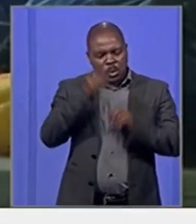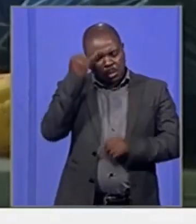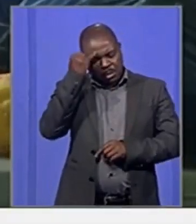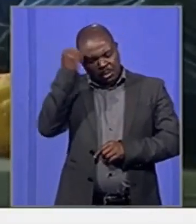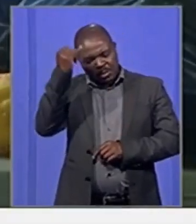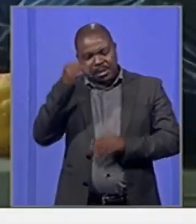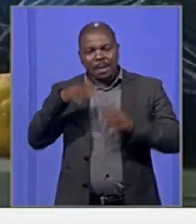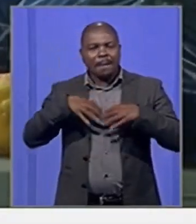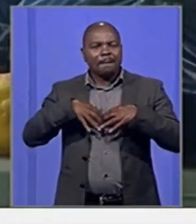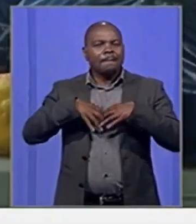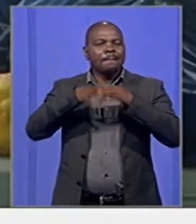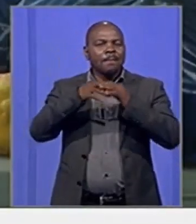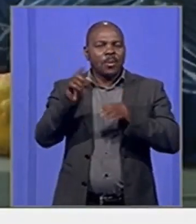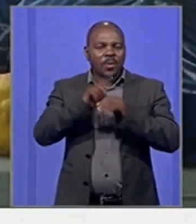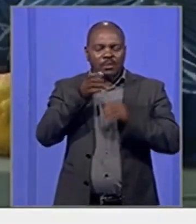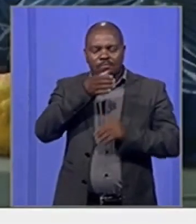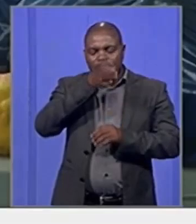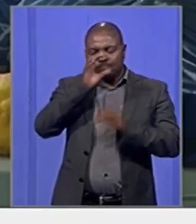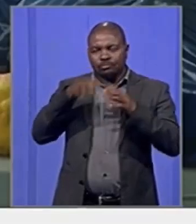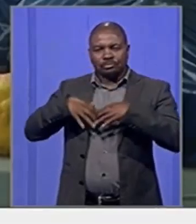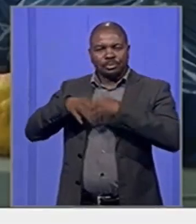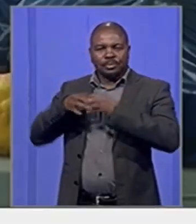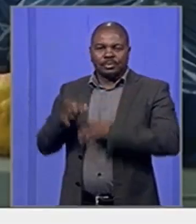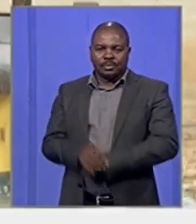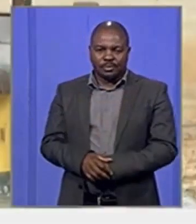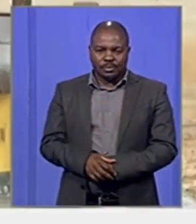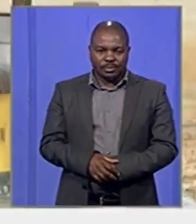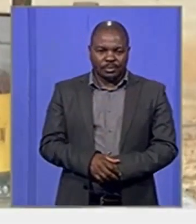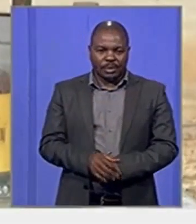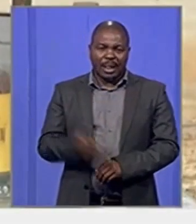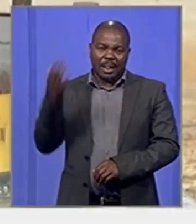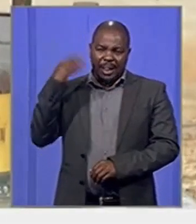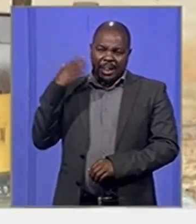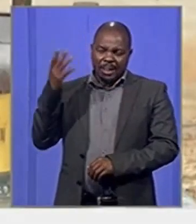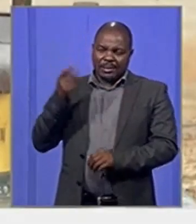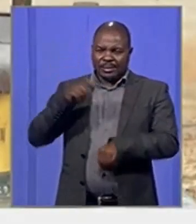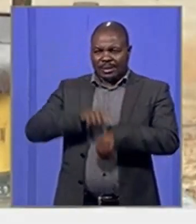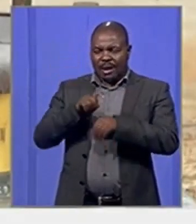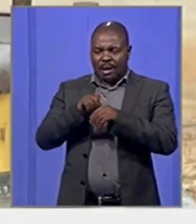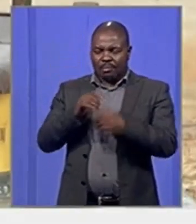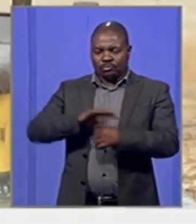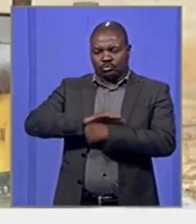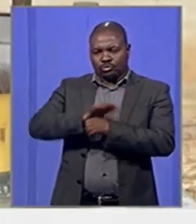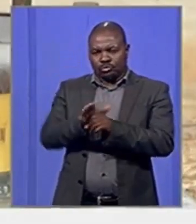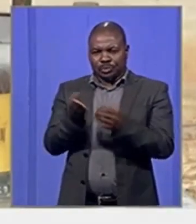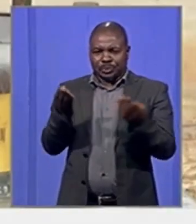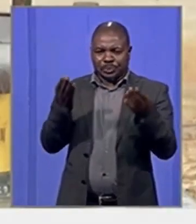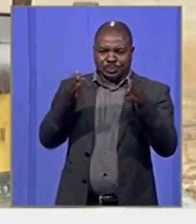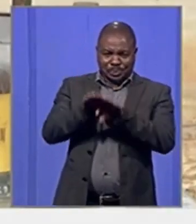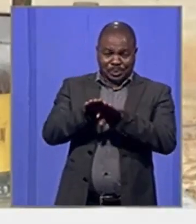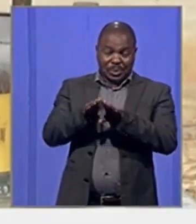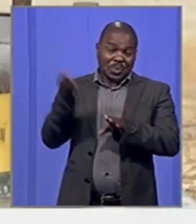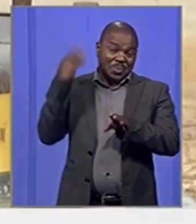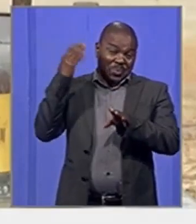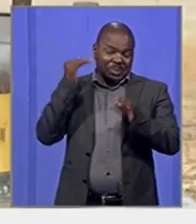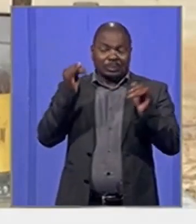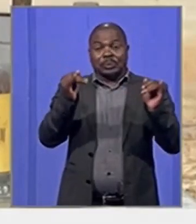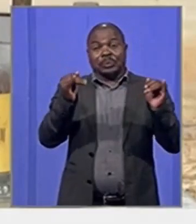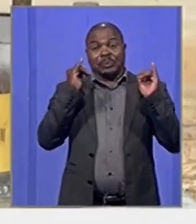ya go simolola go dira dino tseno. Ka lockdown ha re tswaletswe ka leroborobo le bogale